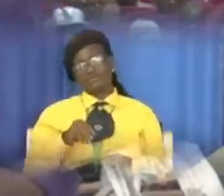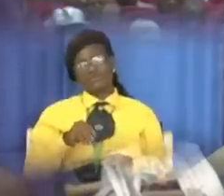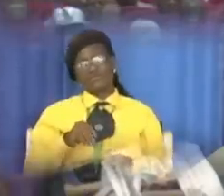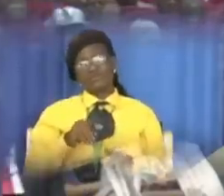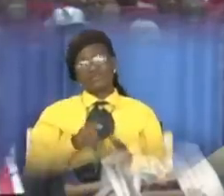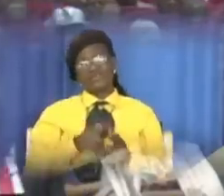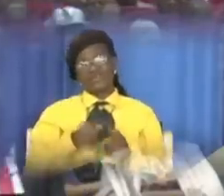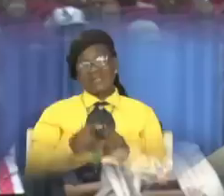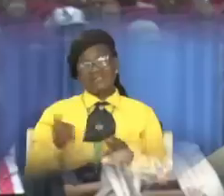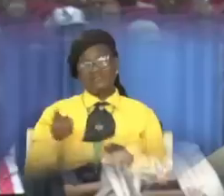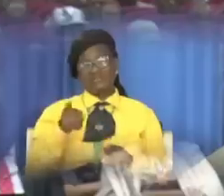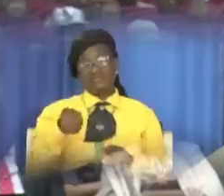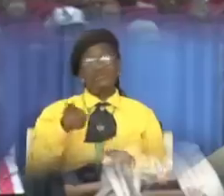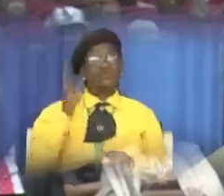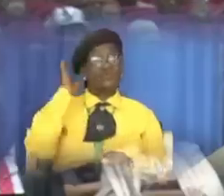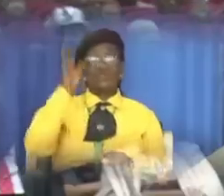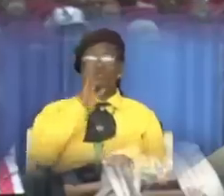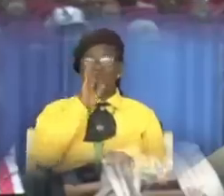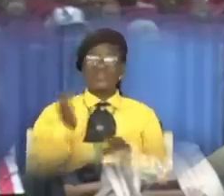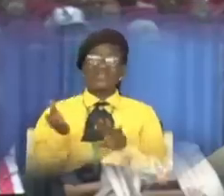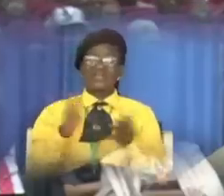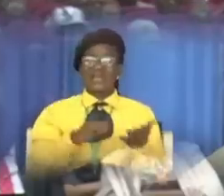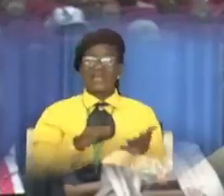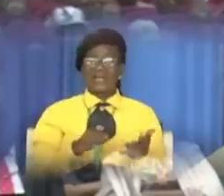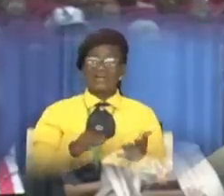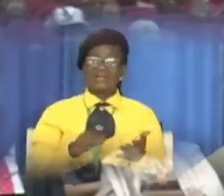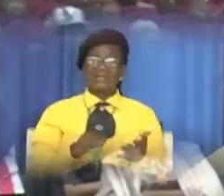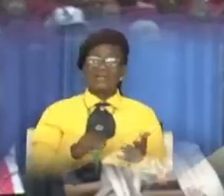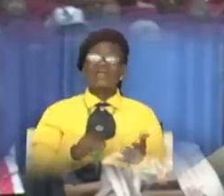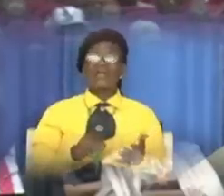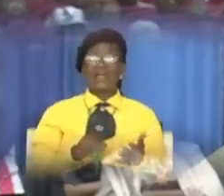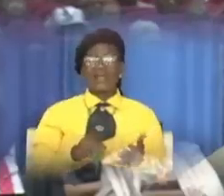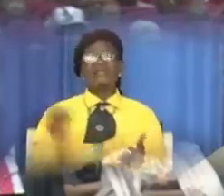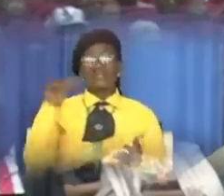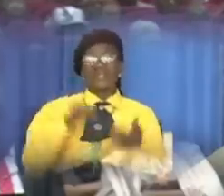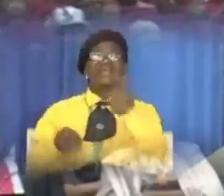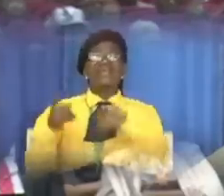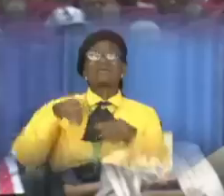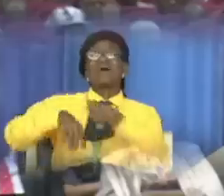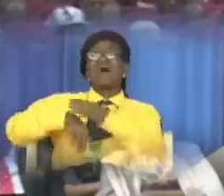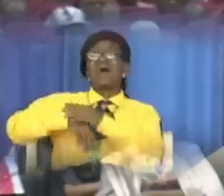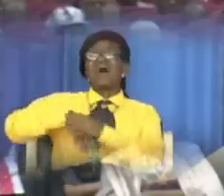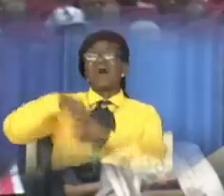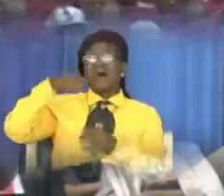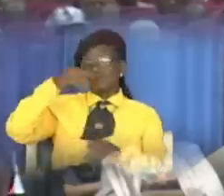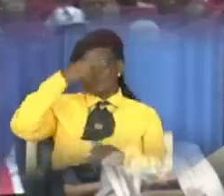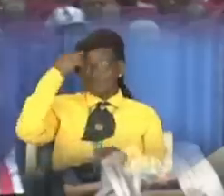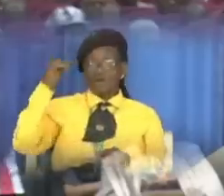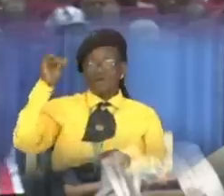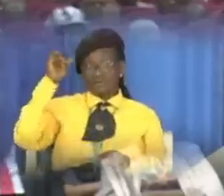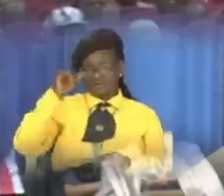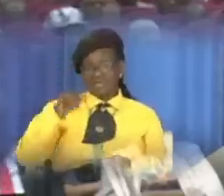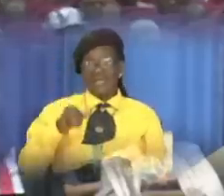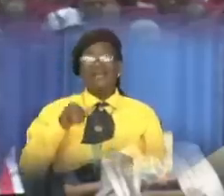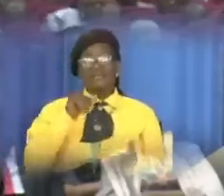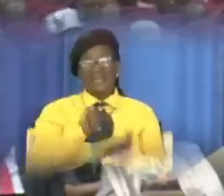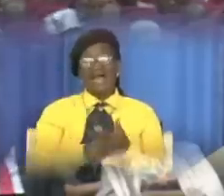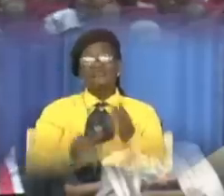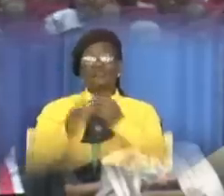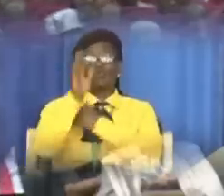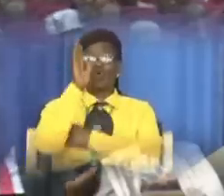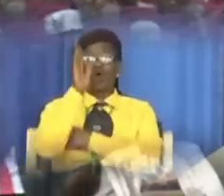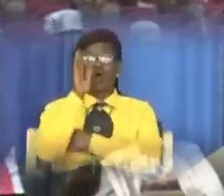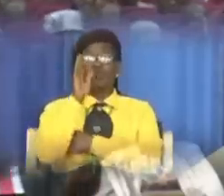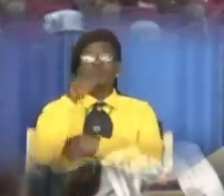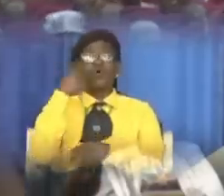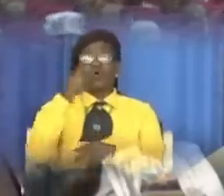came because they knew who was speaking. That God who covered my blind spot